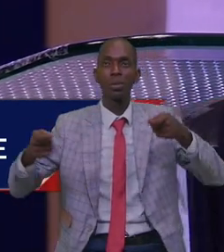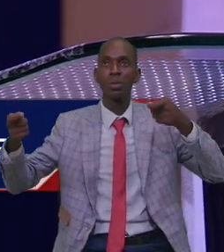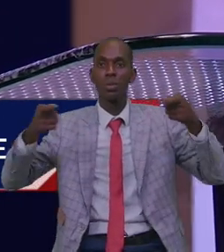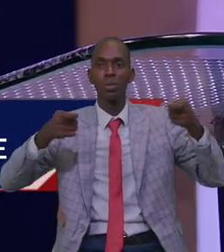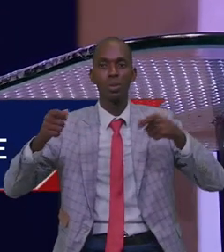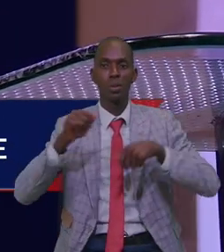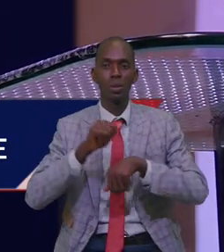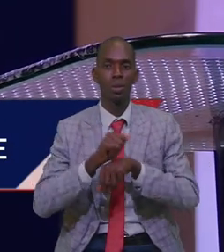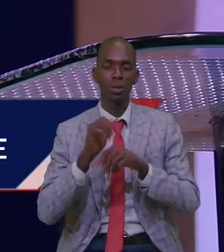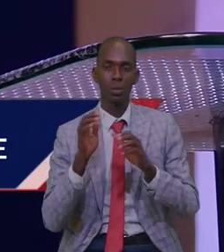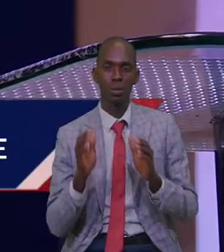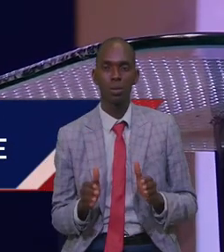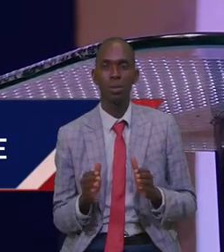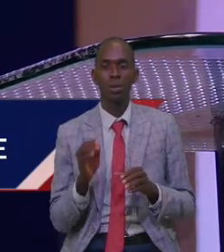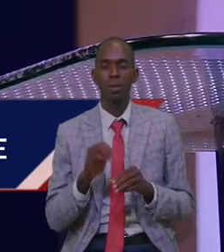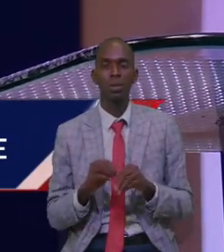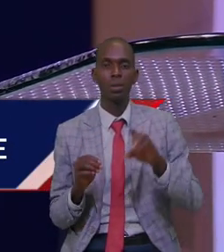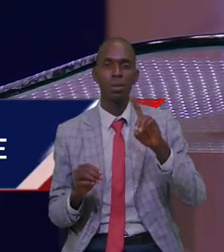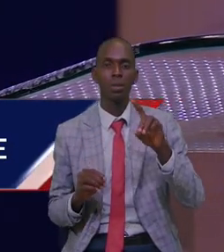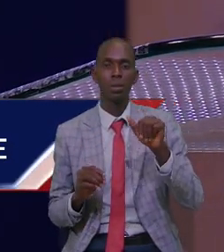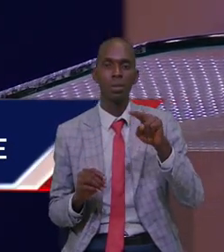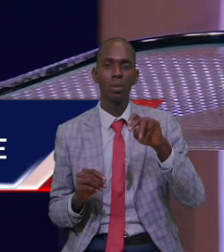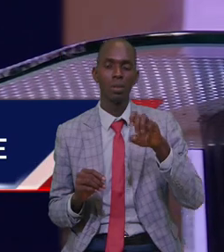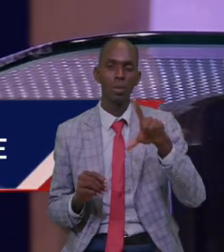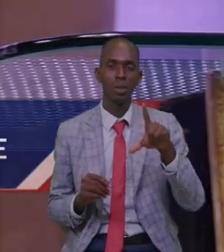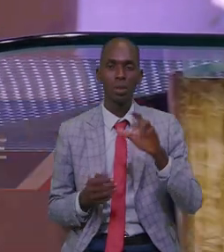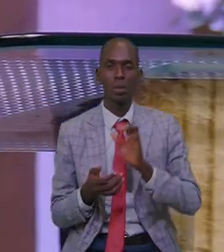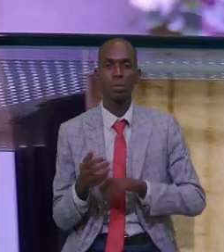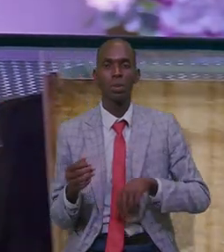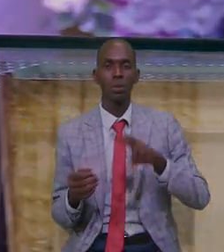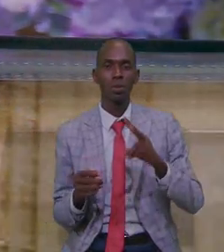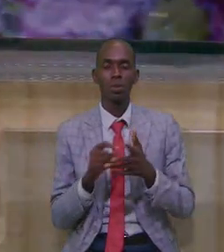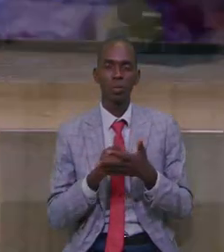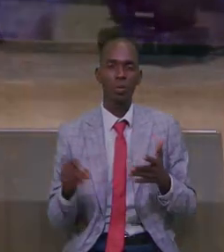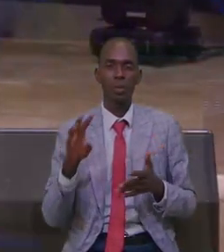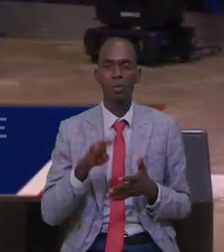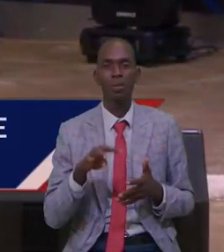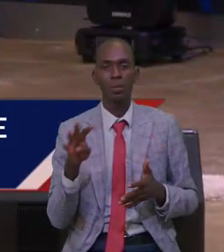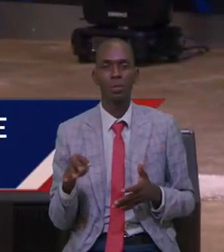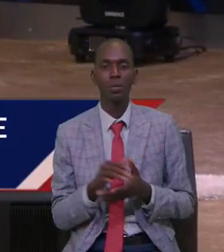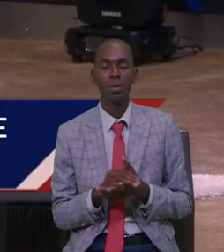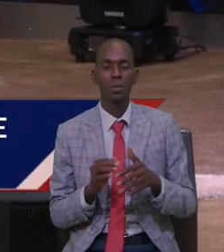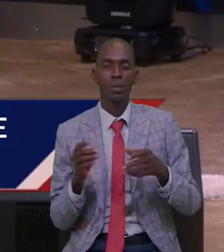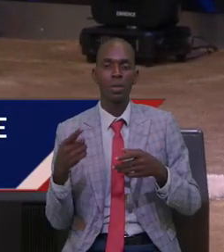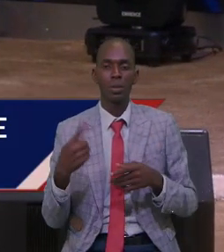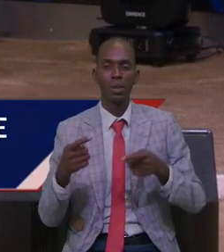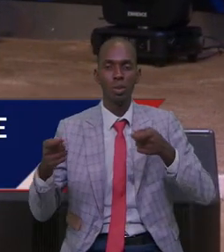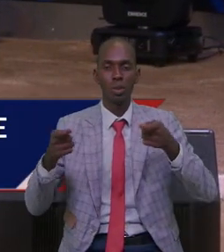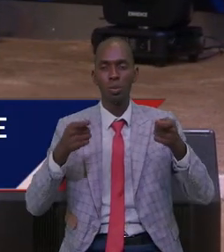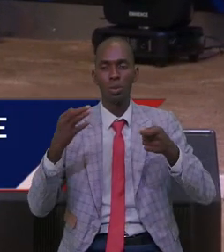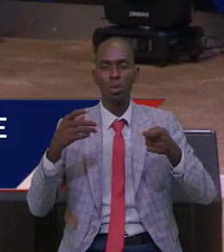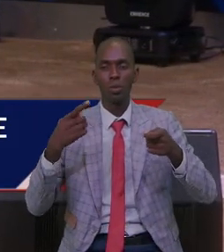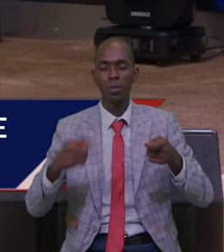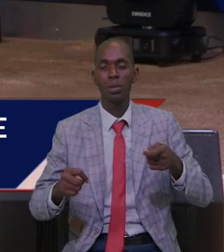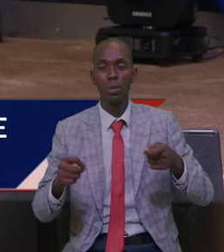stone. Daniel chapter 2, reading from verse 44, we're looking at the dominion of the sovereign stone